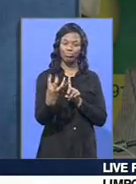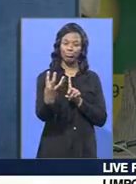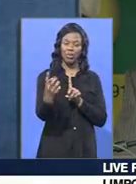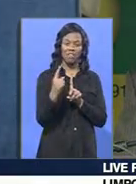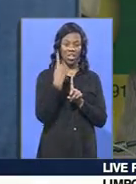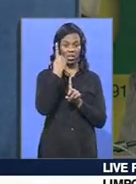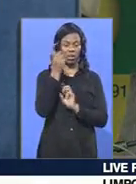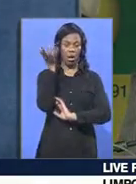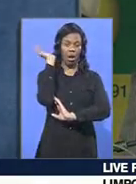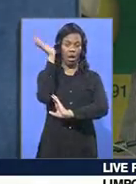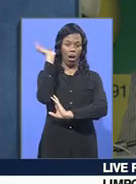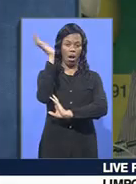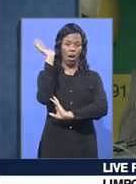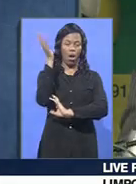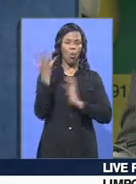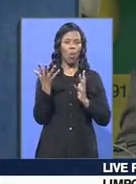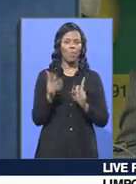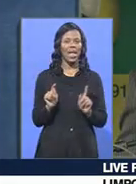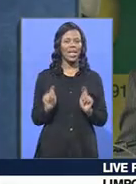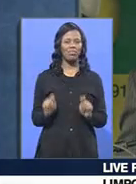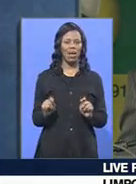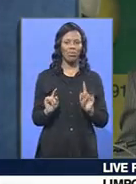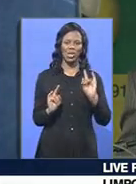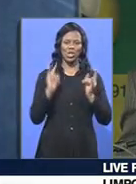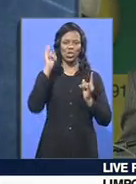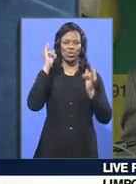the balcony of the Cape Town City Hall.